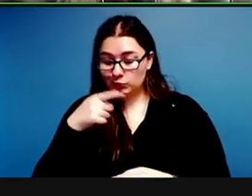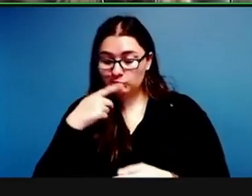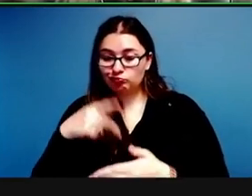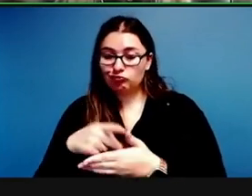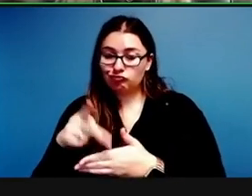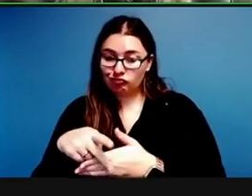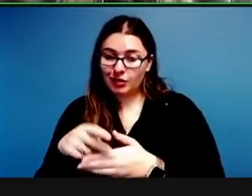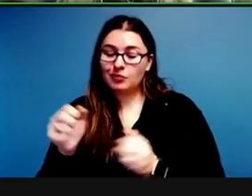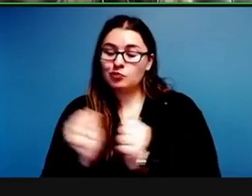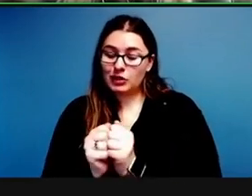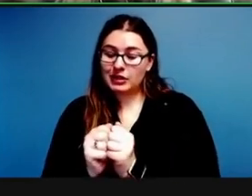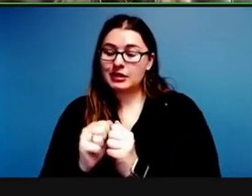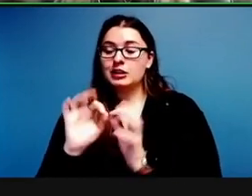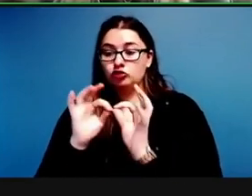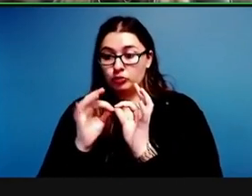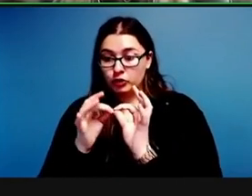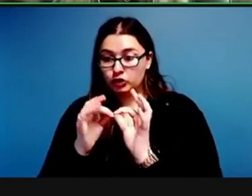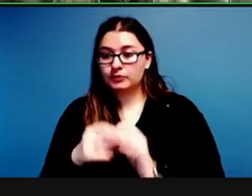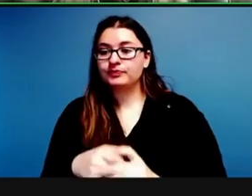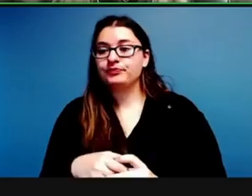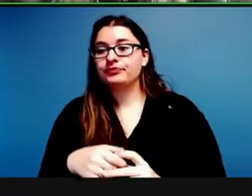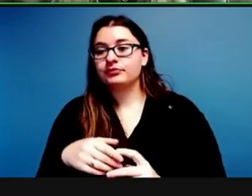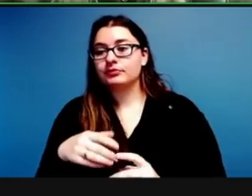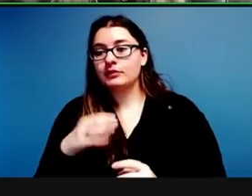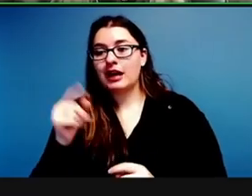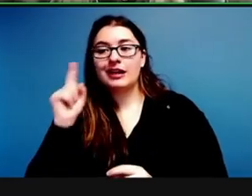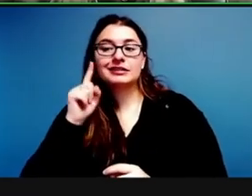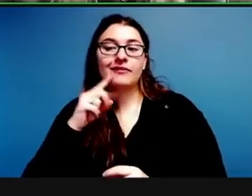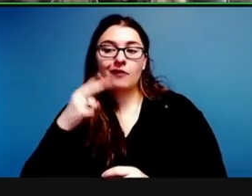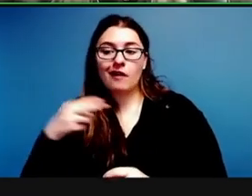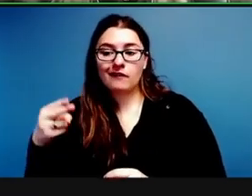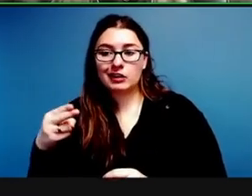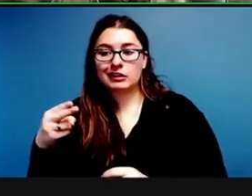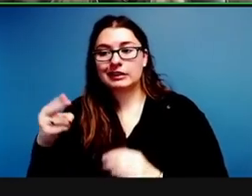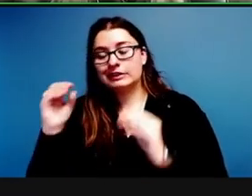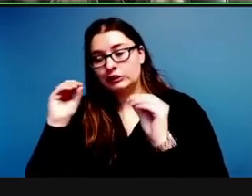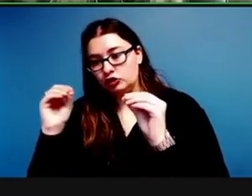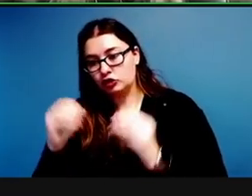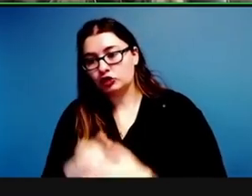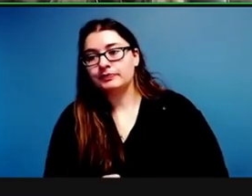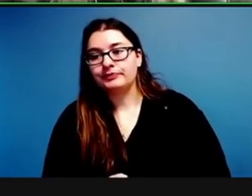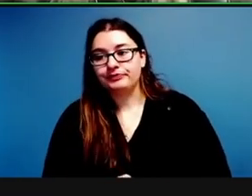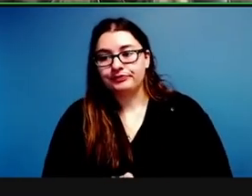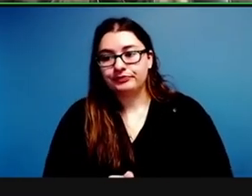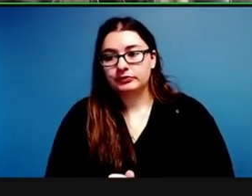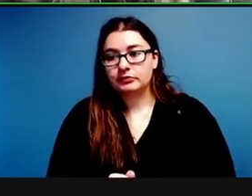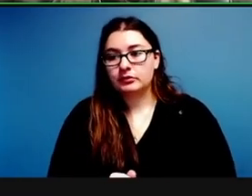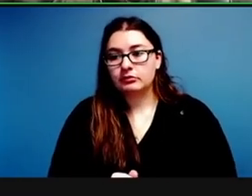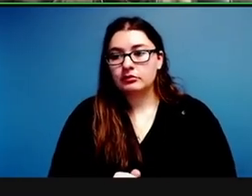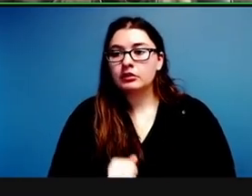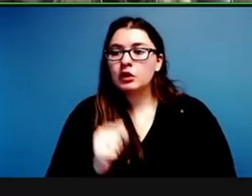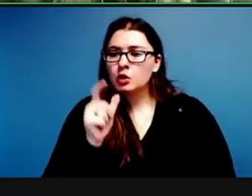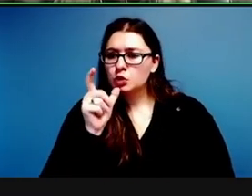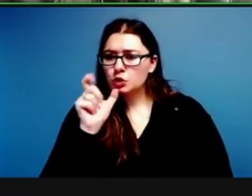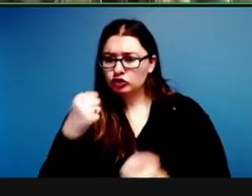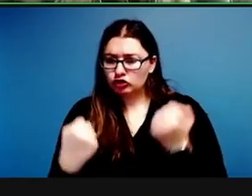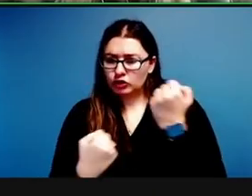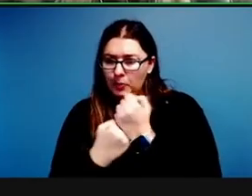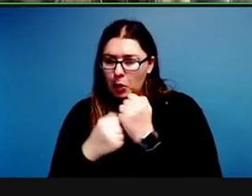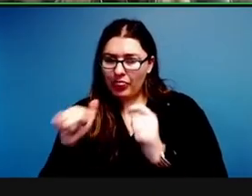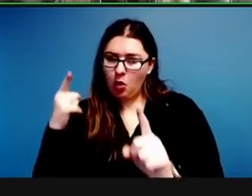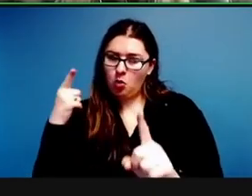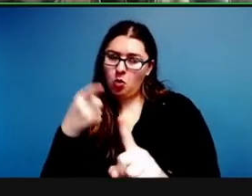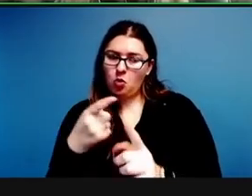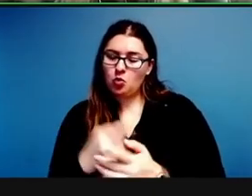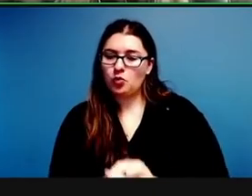an ASL interpreter and a deaf and hard of hearing itinerant teacher. So who should be supporting this goal?